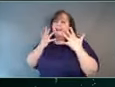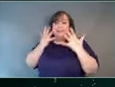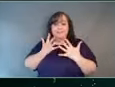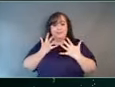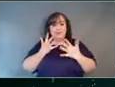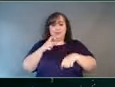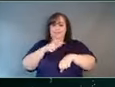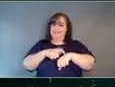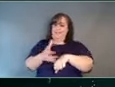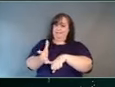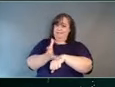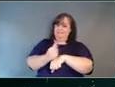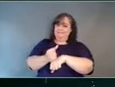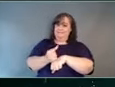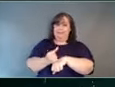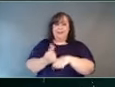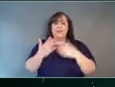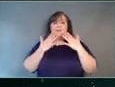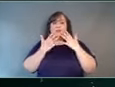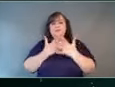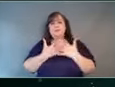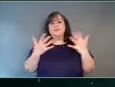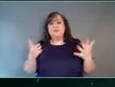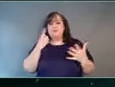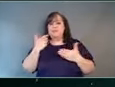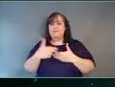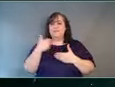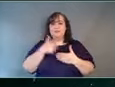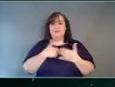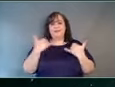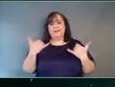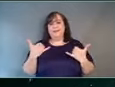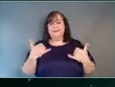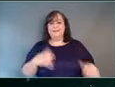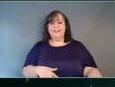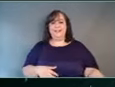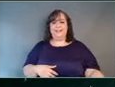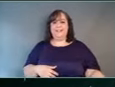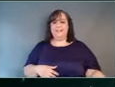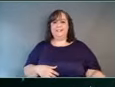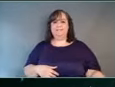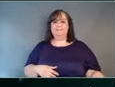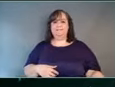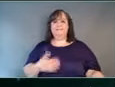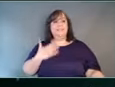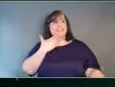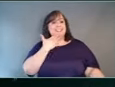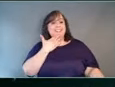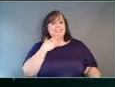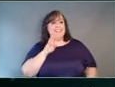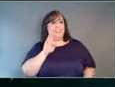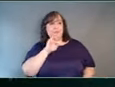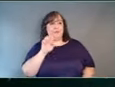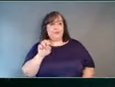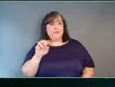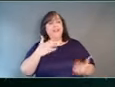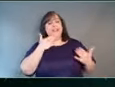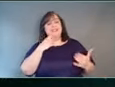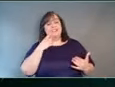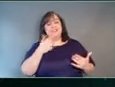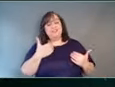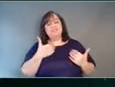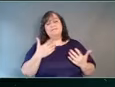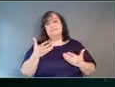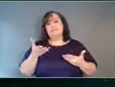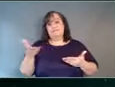you so much, Danny and Tarek, for joining us today. Thank you, Bree. Thanks for having us. Yes, it's been fun.